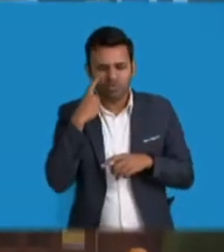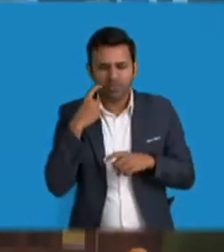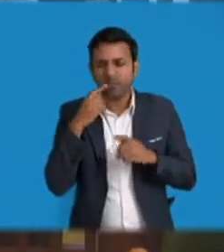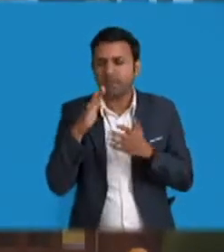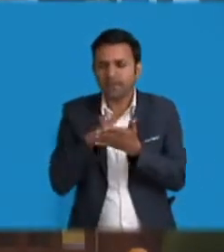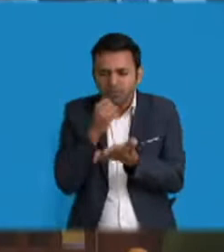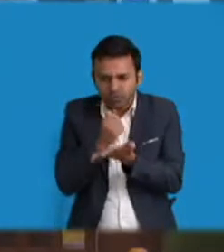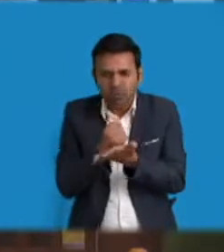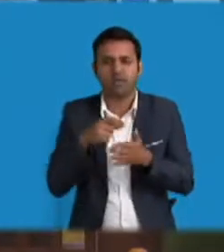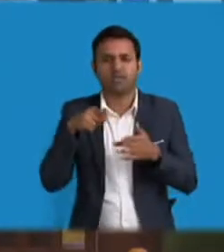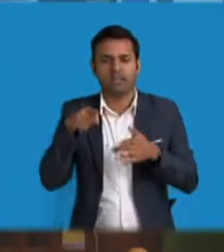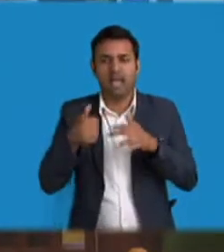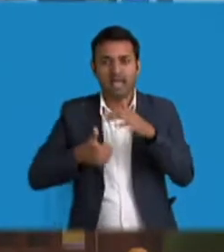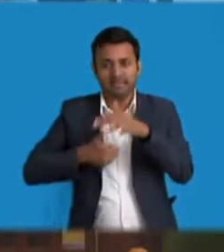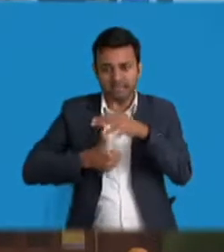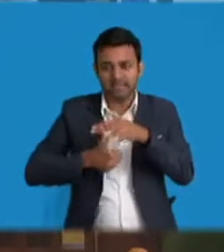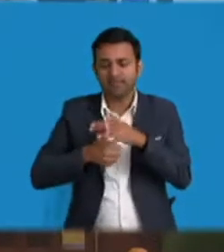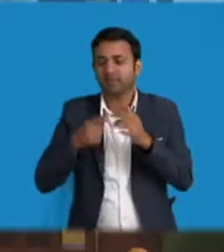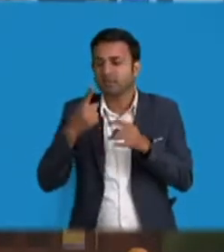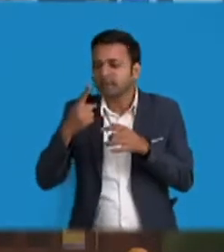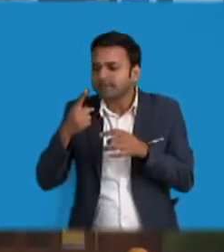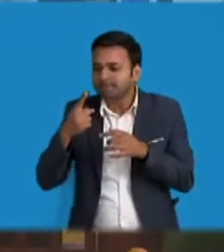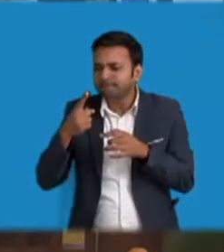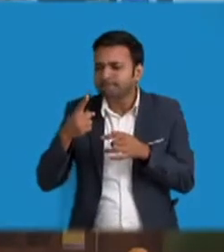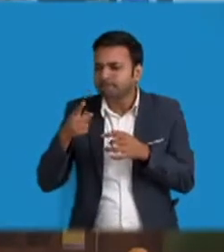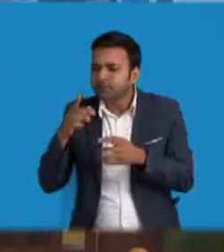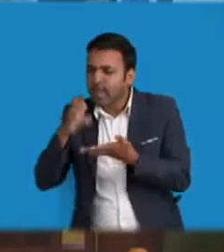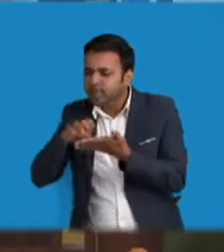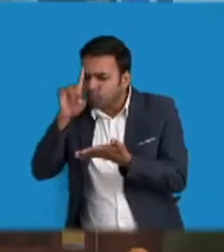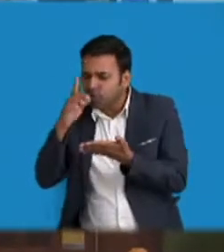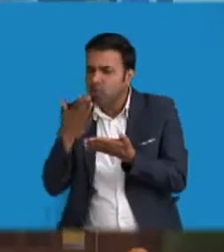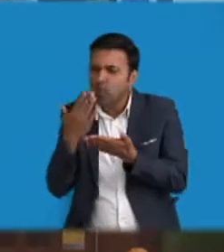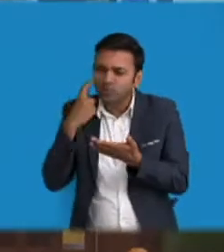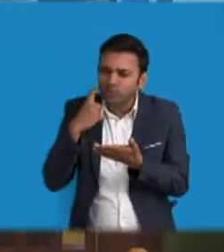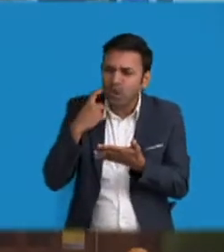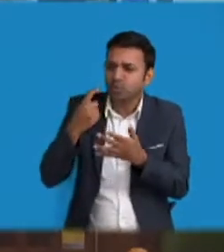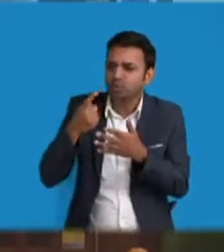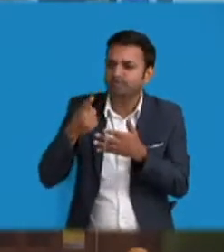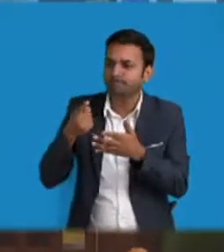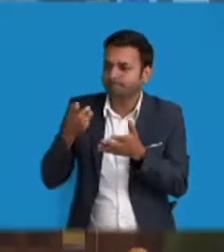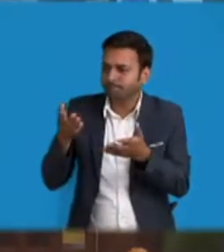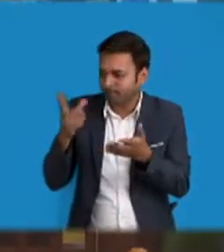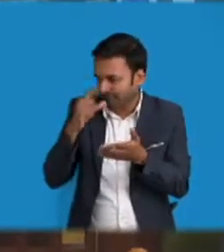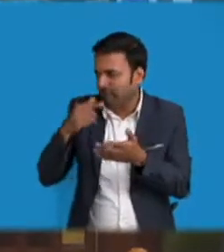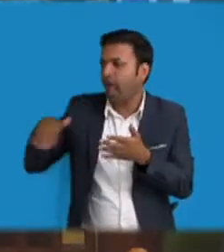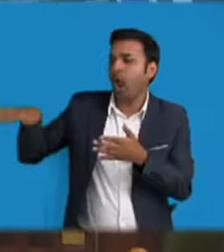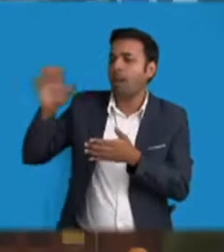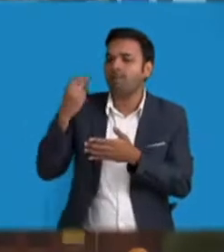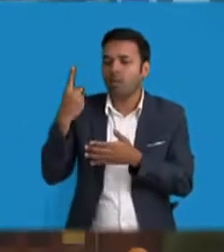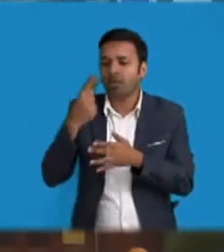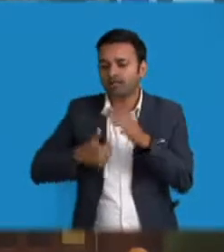is not an issue. We've been, for example, providing transportation, providing